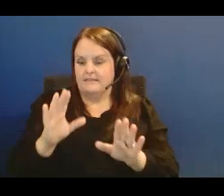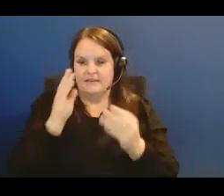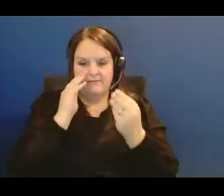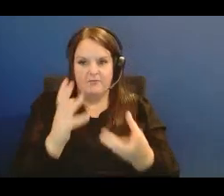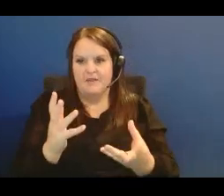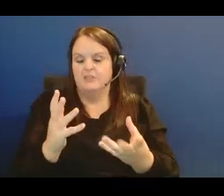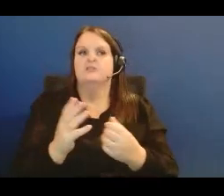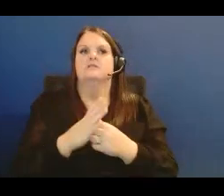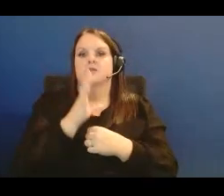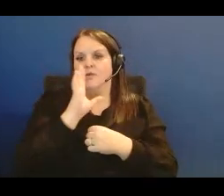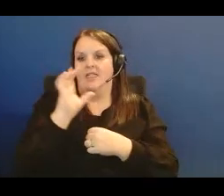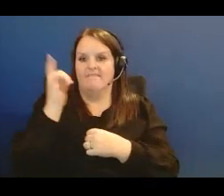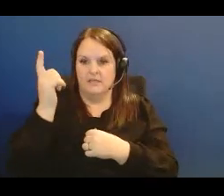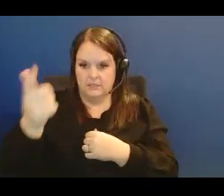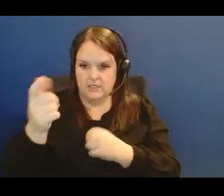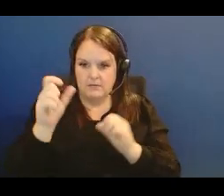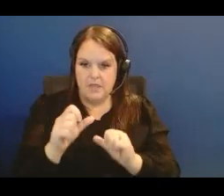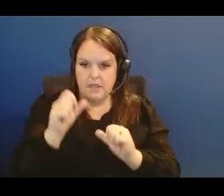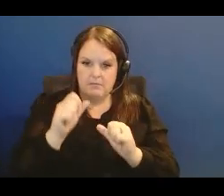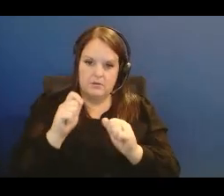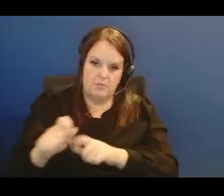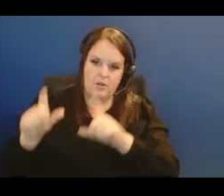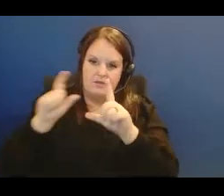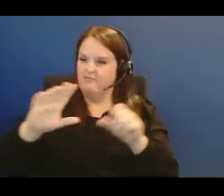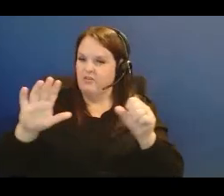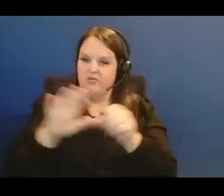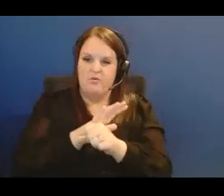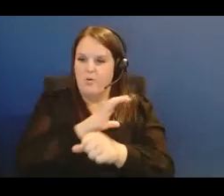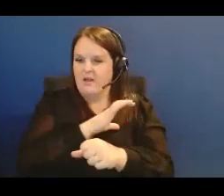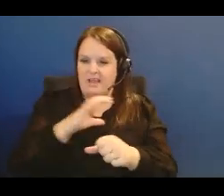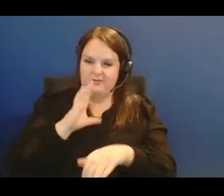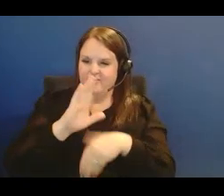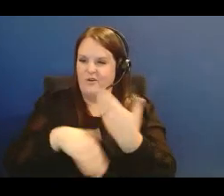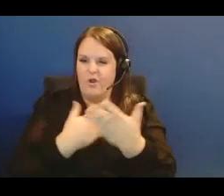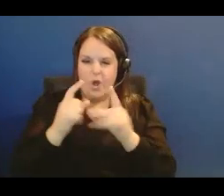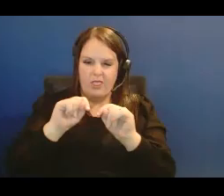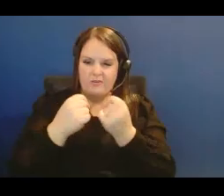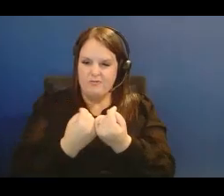information that will eventually be able to go to that entire council. So all the tribes will be